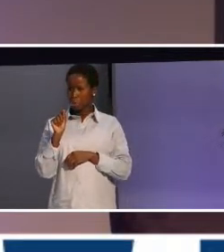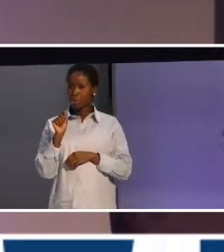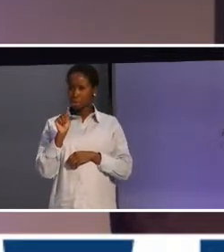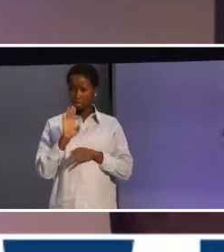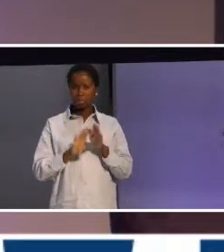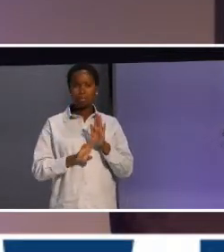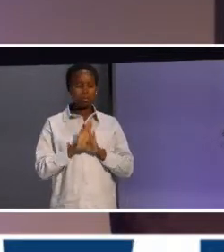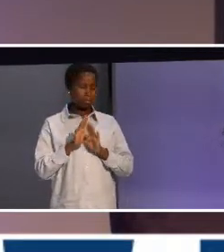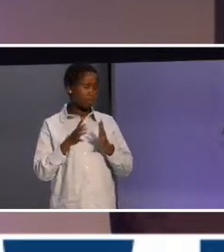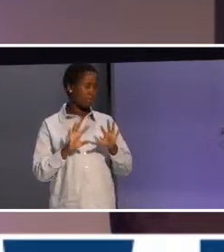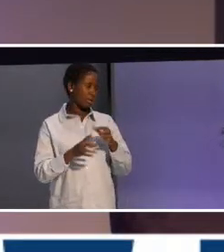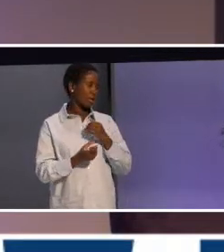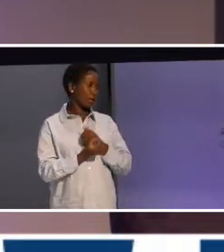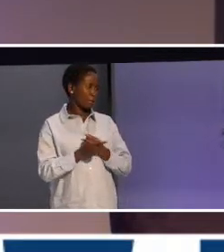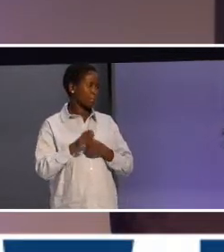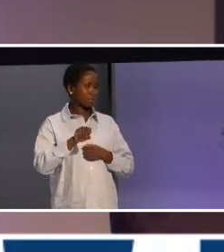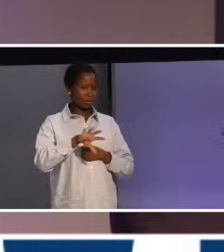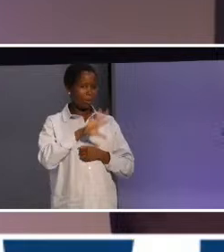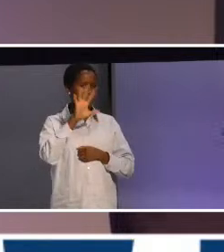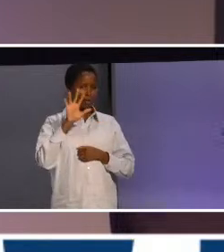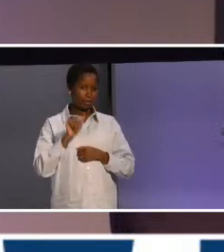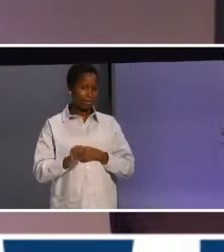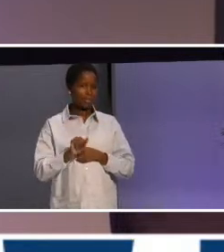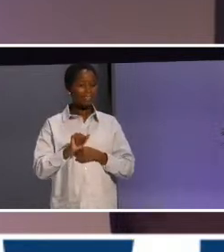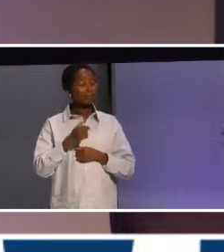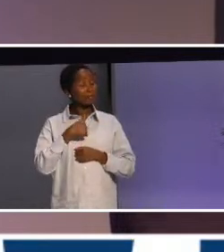field. I would like to thank